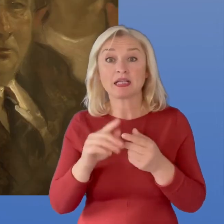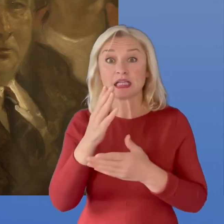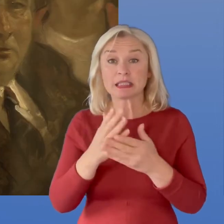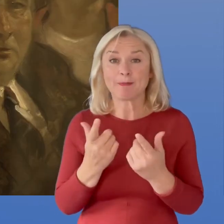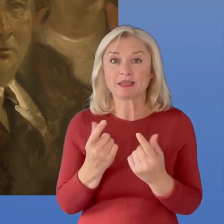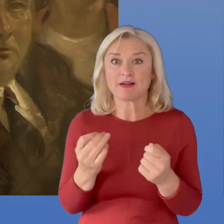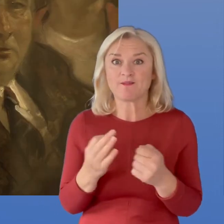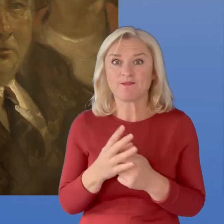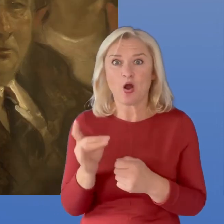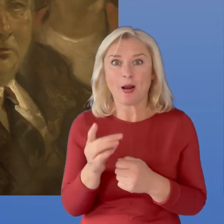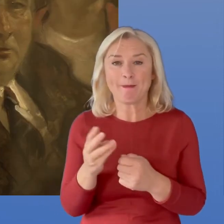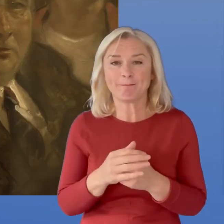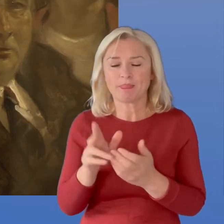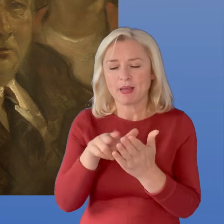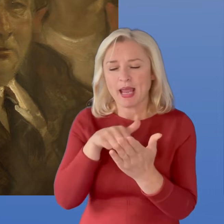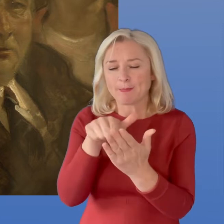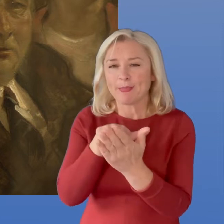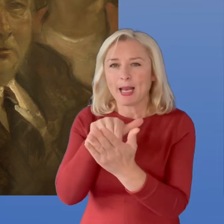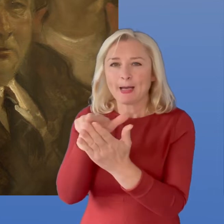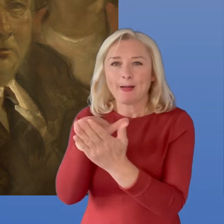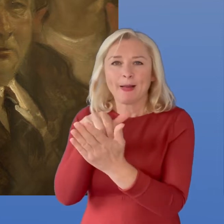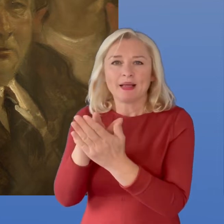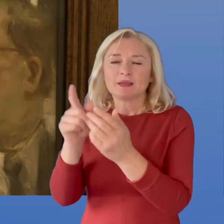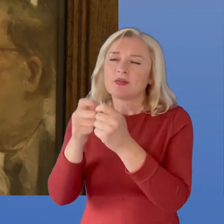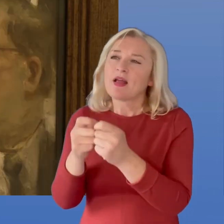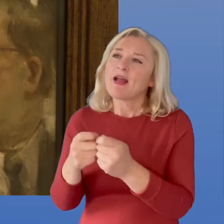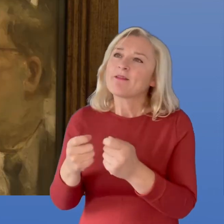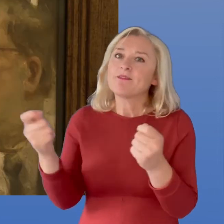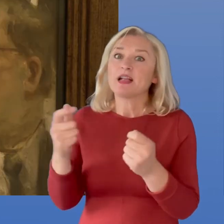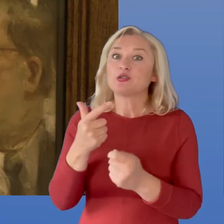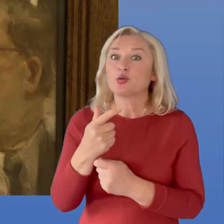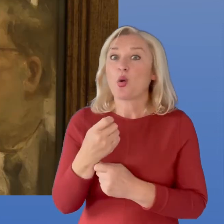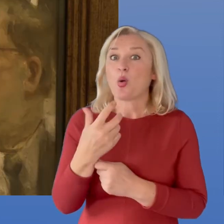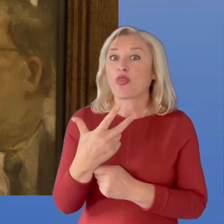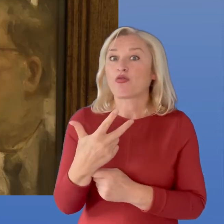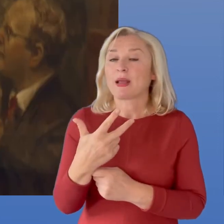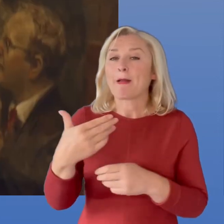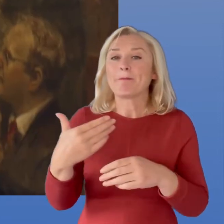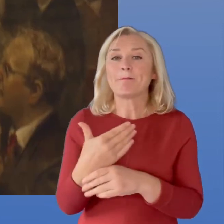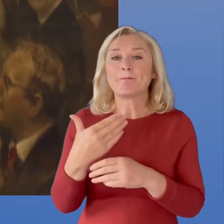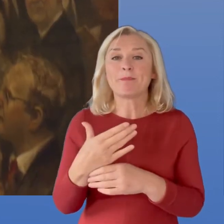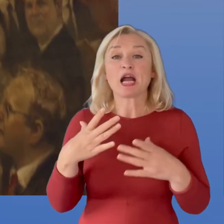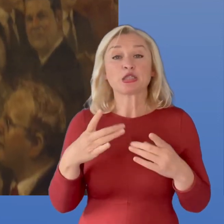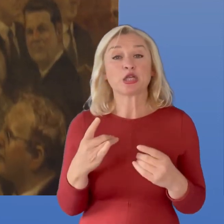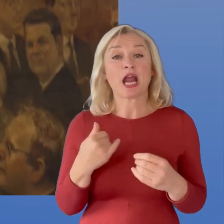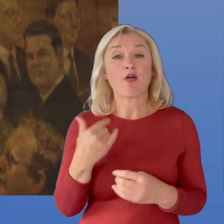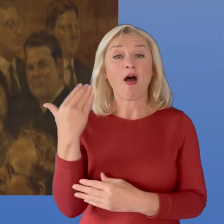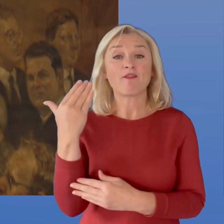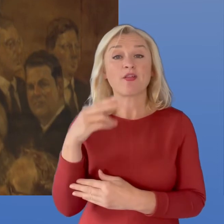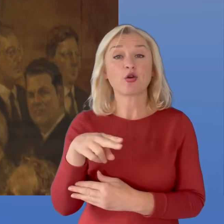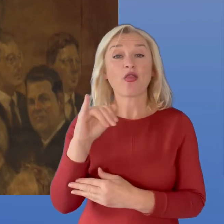individual portraits. The painting was unveiled in 2003 by the then Speaker of the Northern Ireland Assembly, Lord